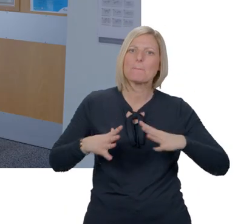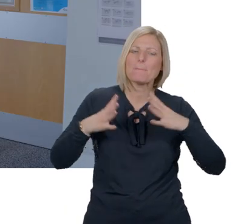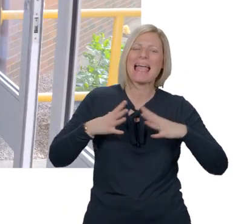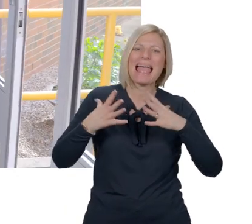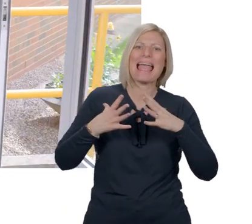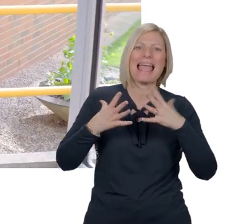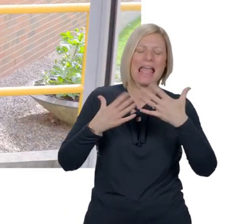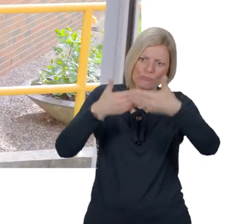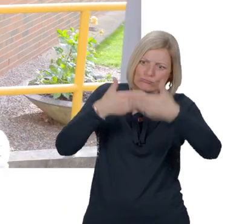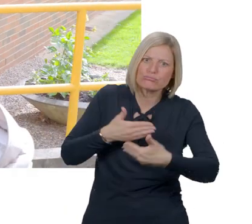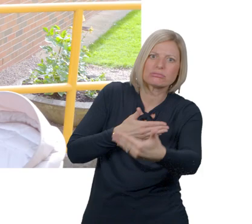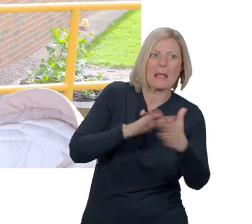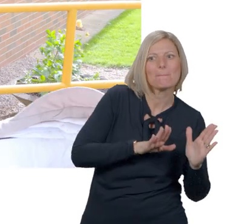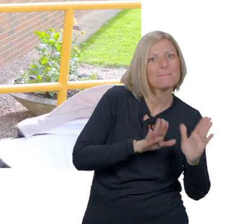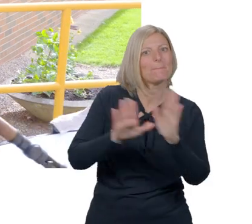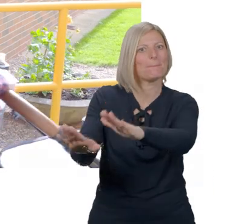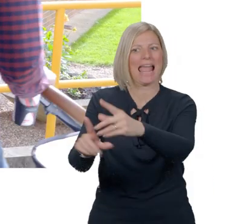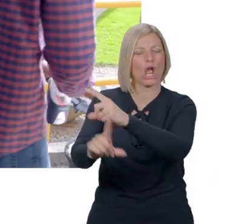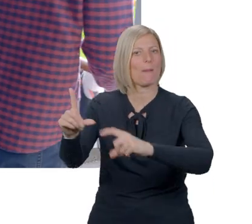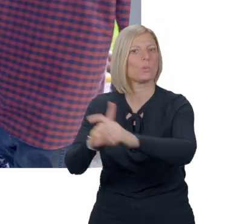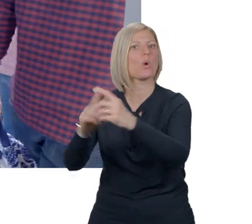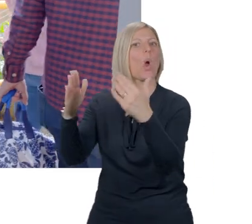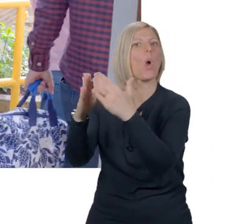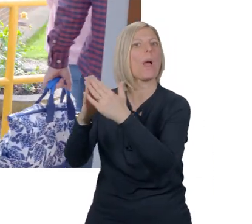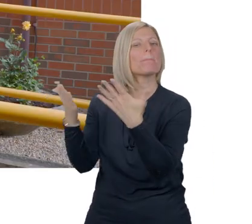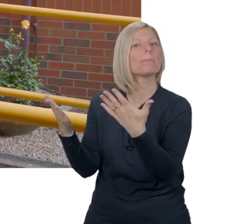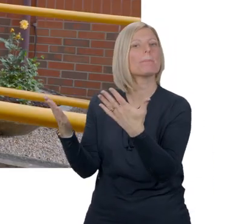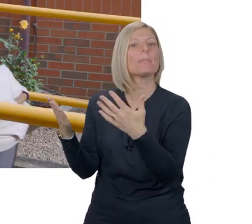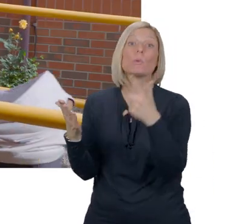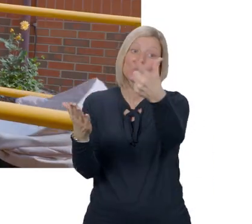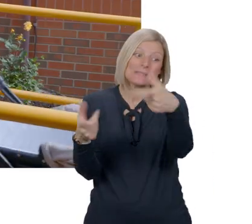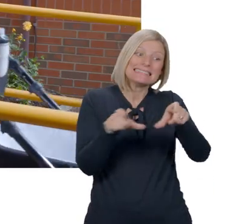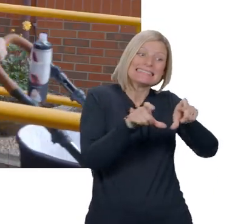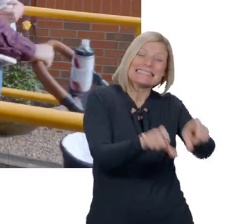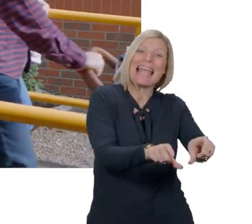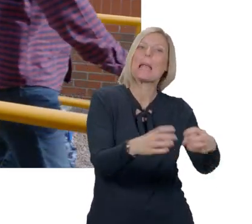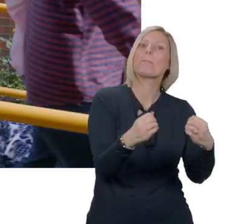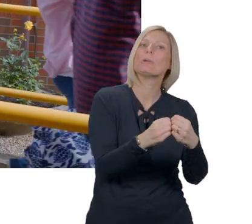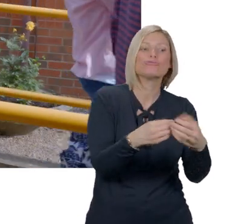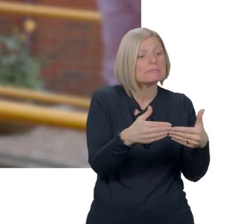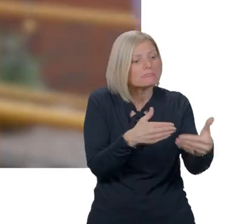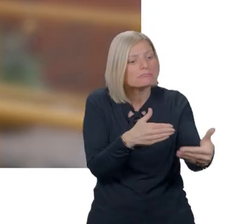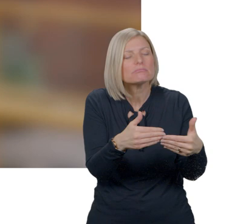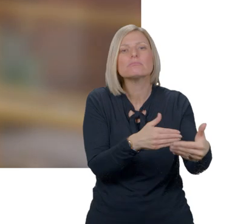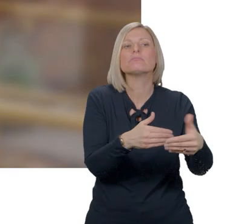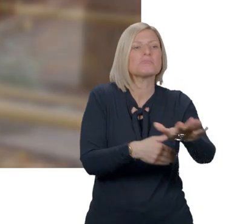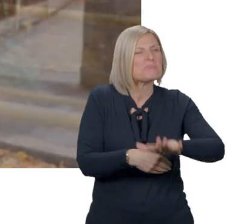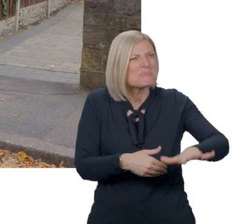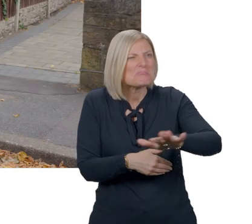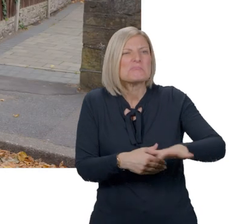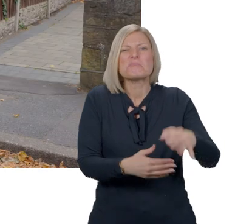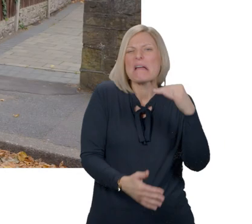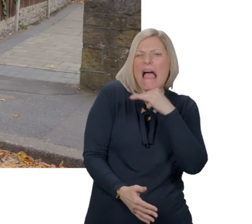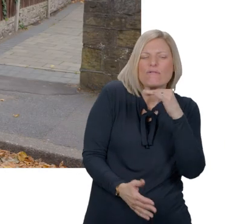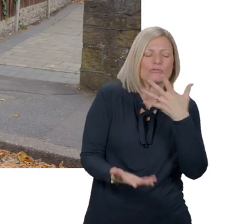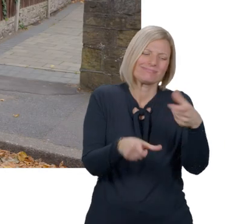The length of time you spend at the Beeches will depend on you and your recovery, with the average stay being between 6 to 8 weeks. During